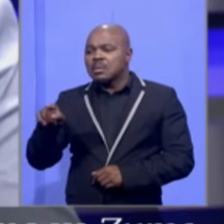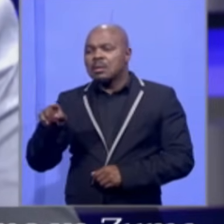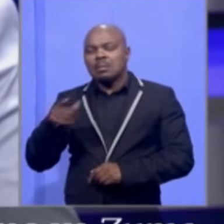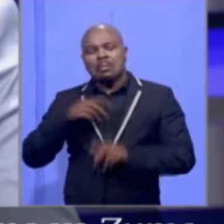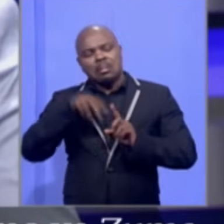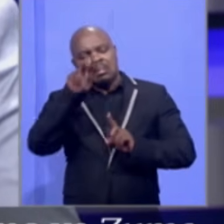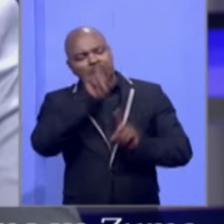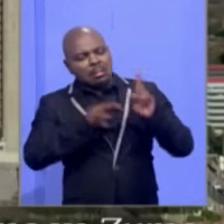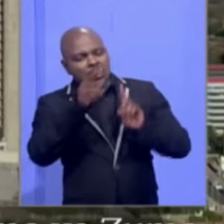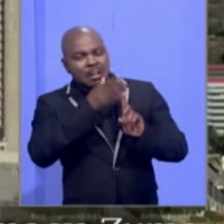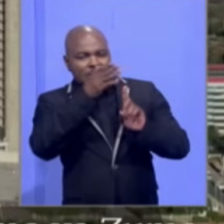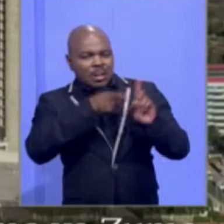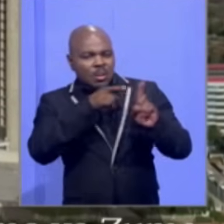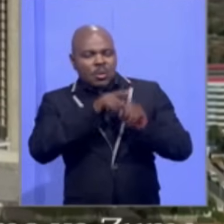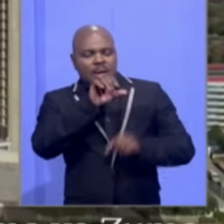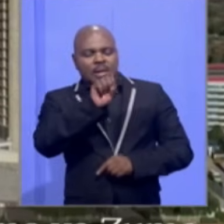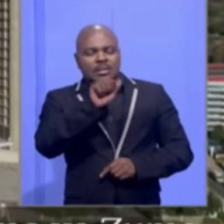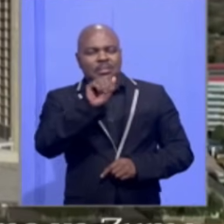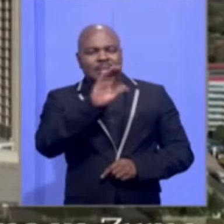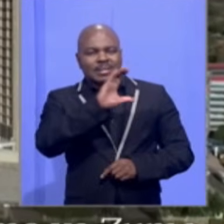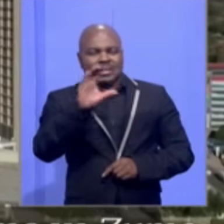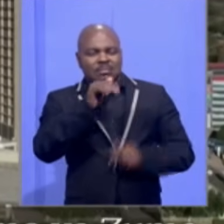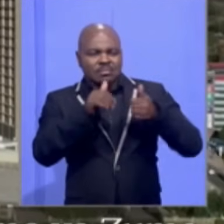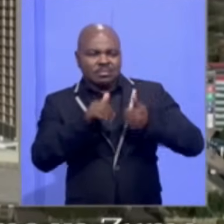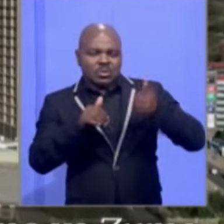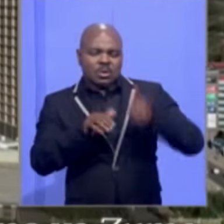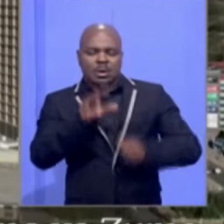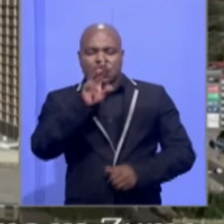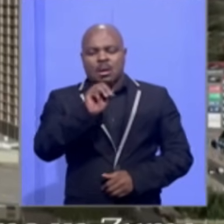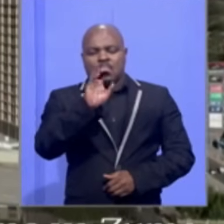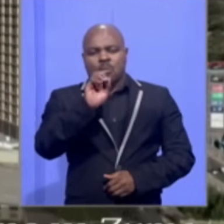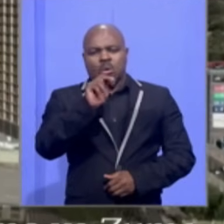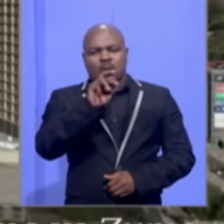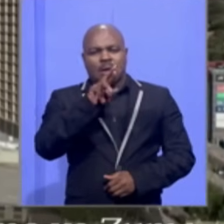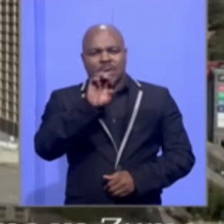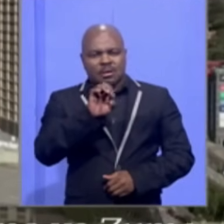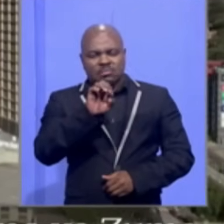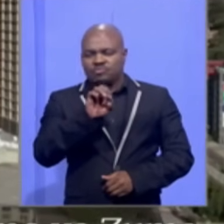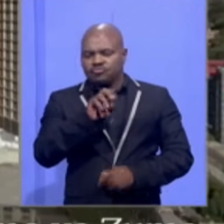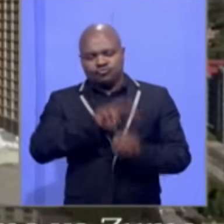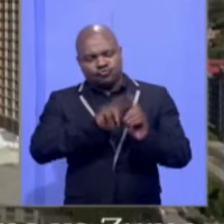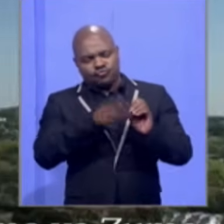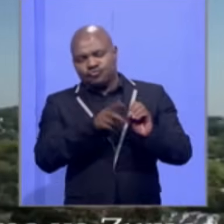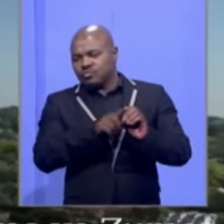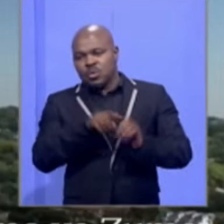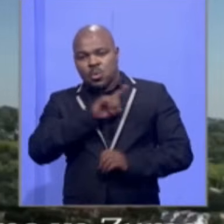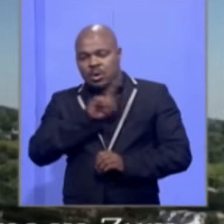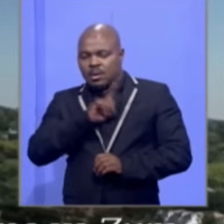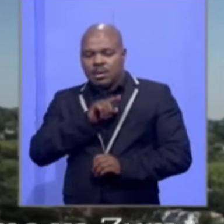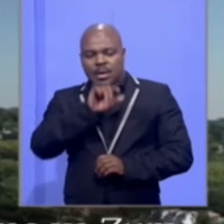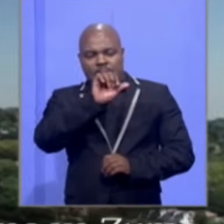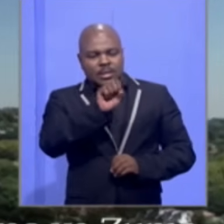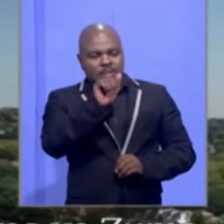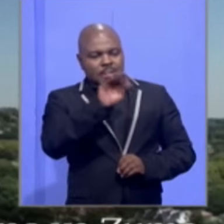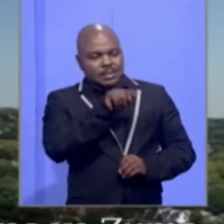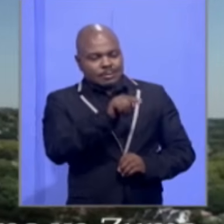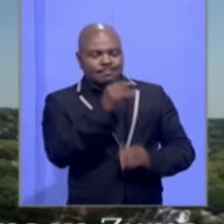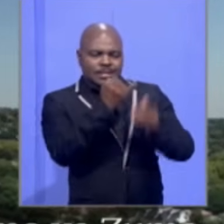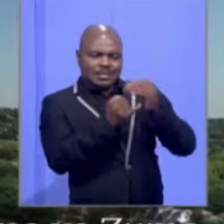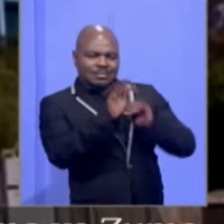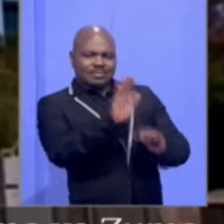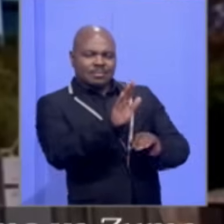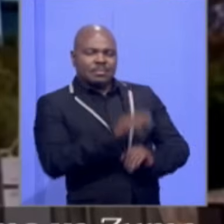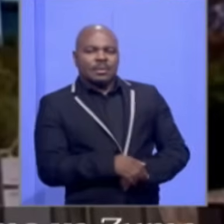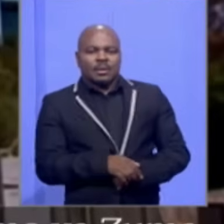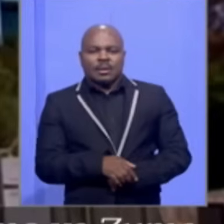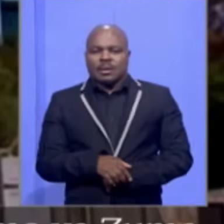le ho lekolwa mohlanga wa phethahatso wa SABC Moshweshwe Monare ka hore SABC e na le boikemelo. SABC as